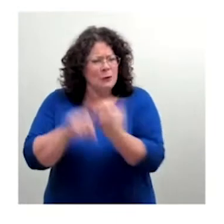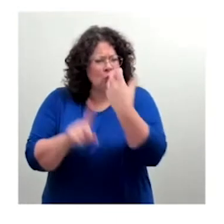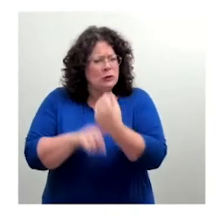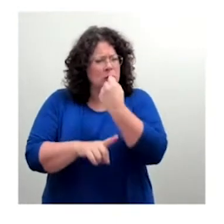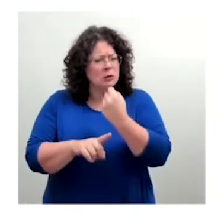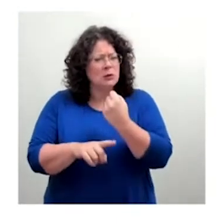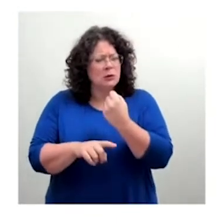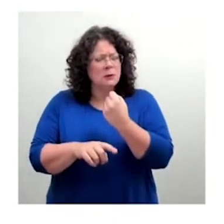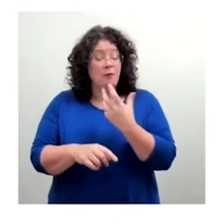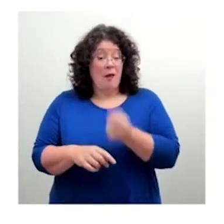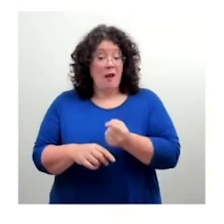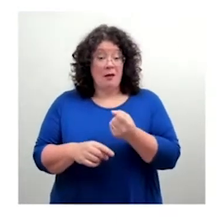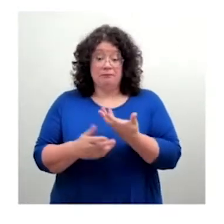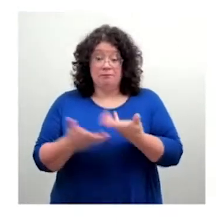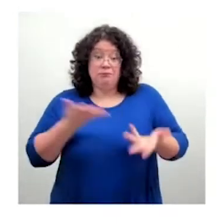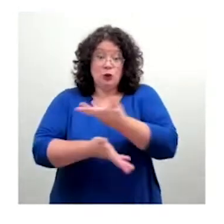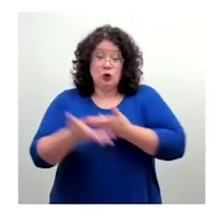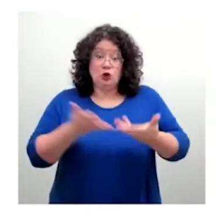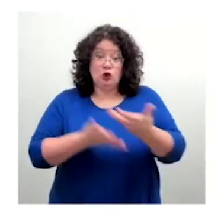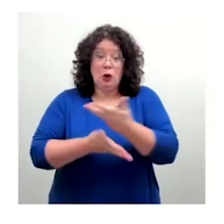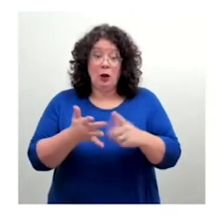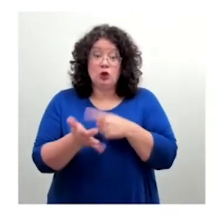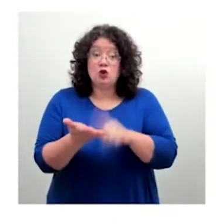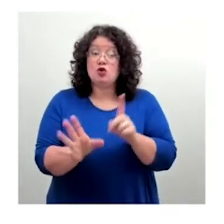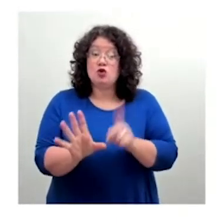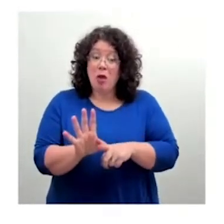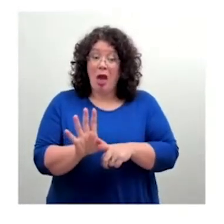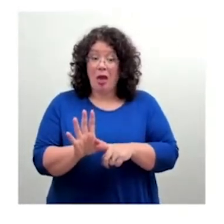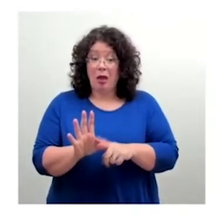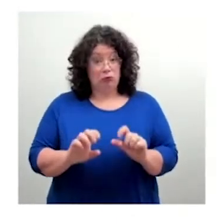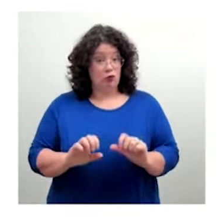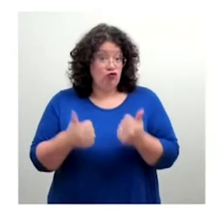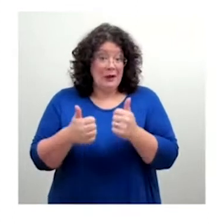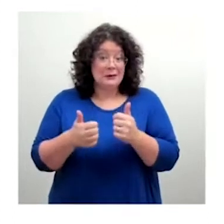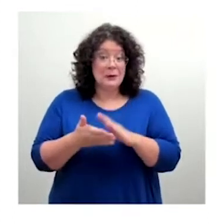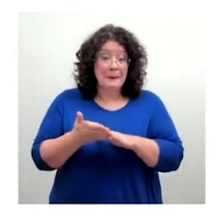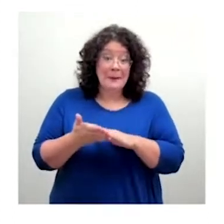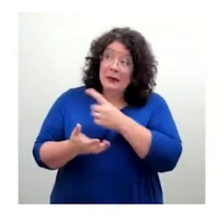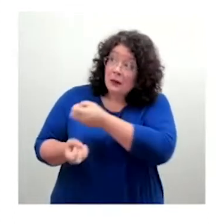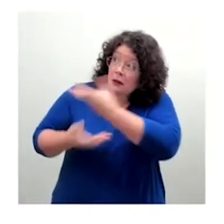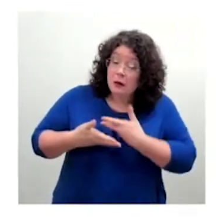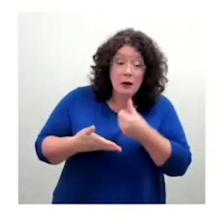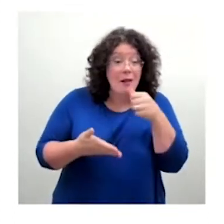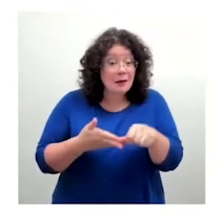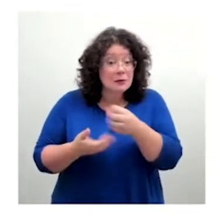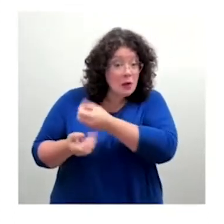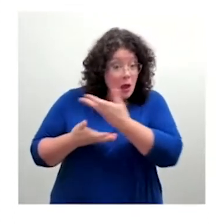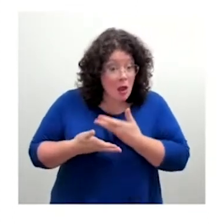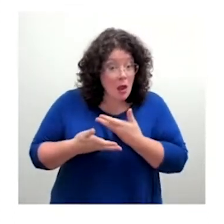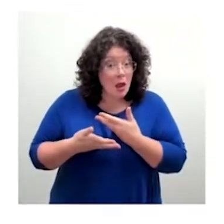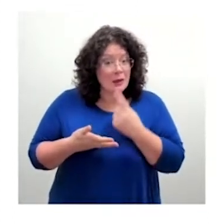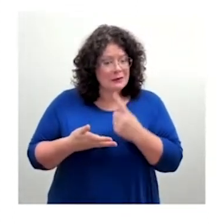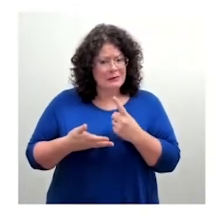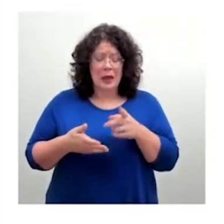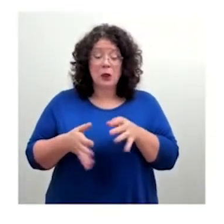that setting, was that the strategy must be ambitious and focus on the issues that disabled people say affect them most. So covering